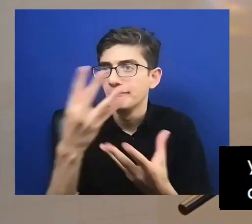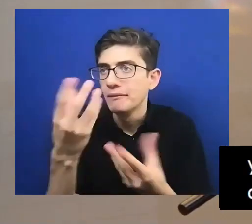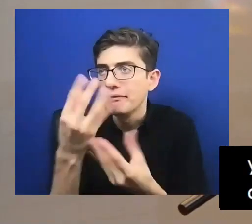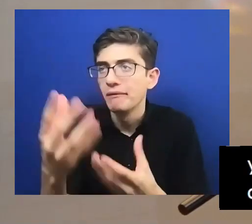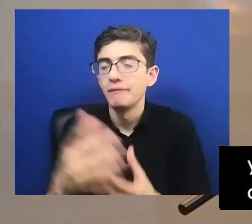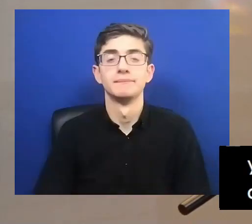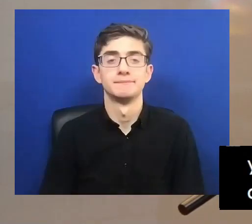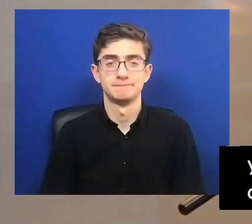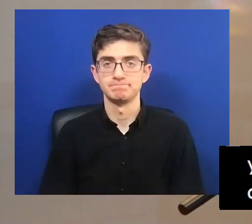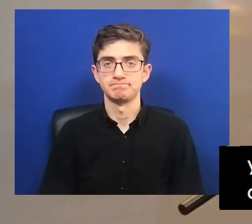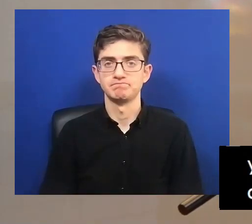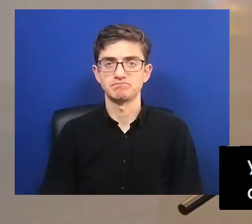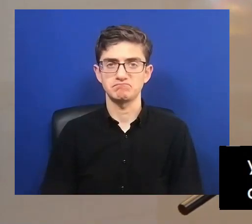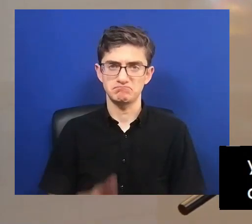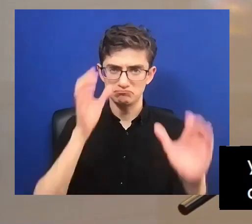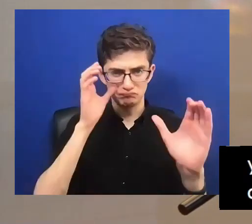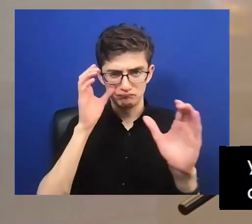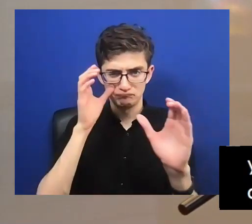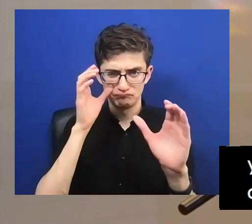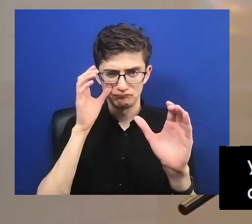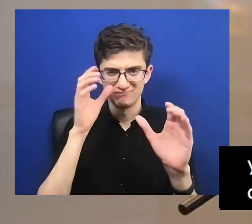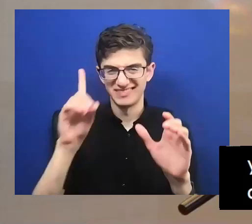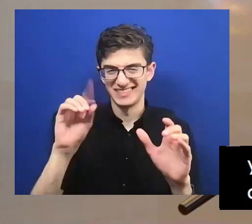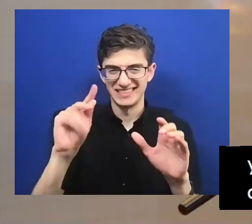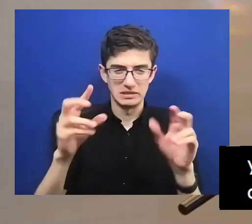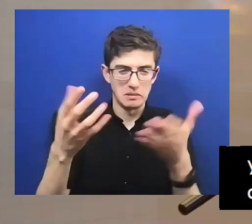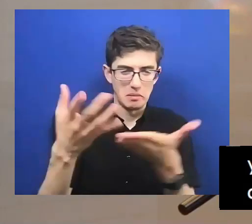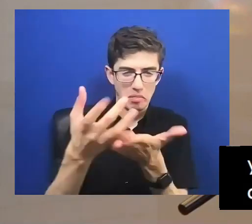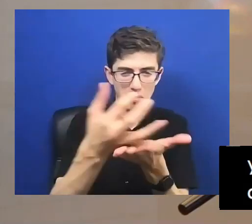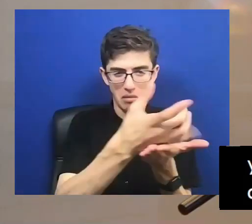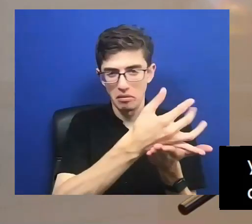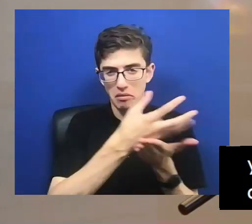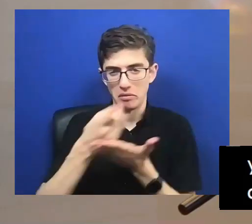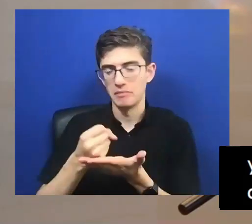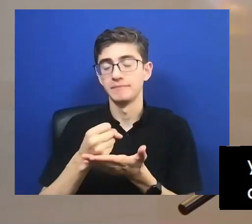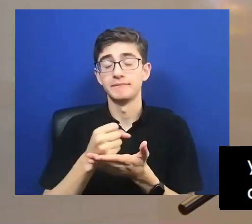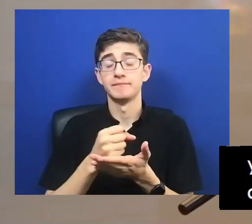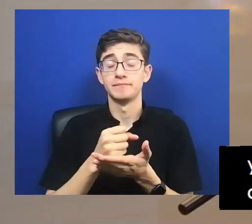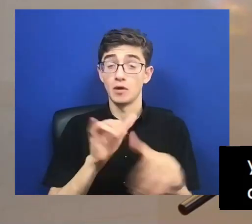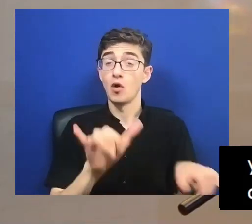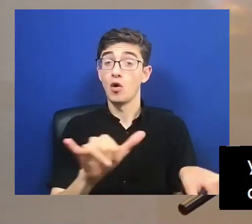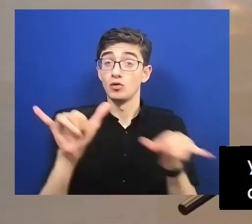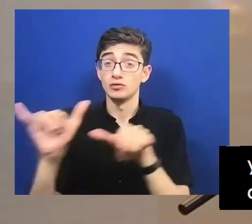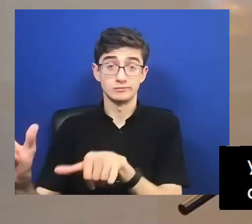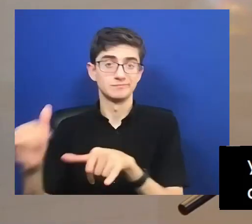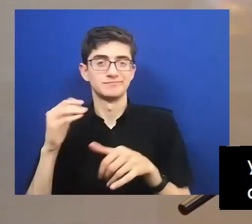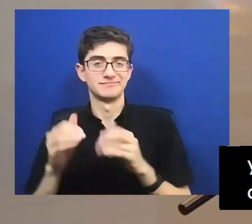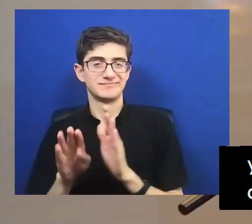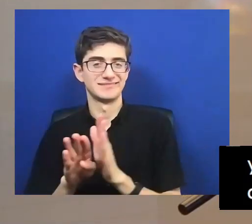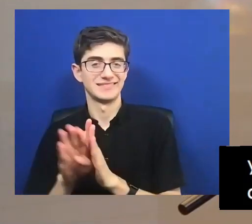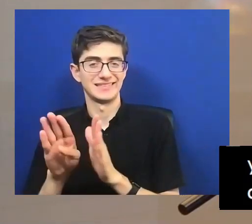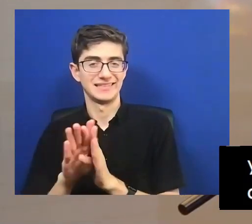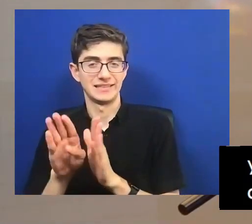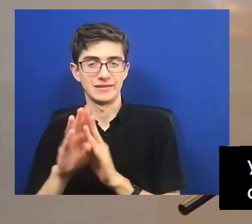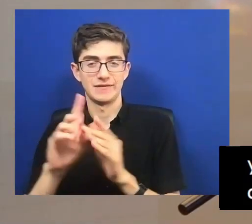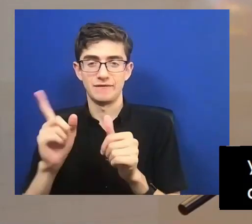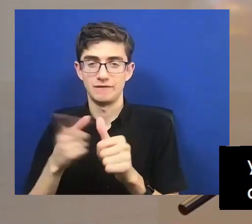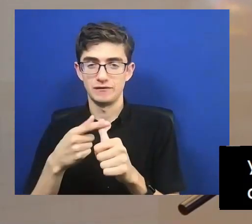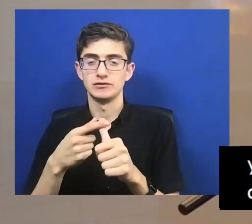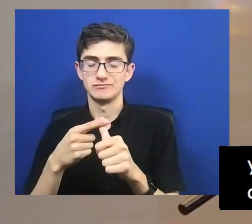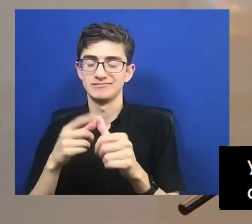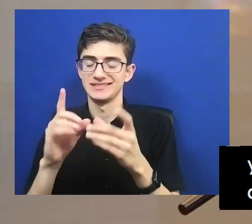efforts, the ConnectALL team will lead the development of New York's first ever statewide digital equity